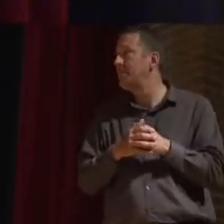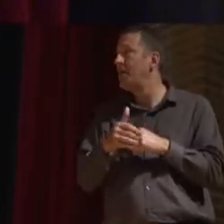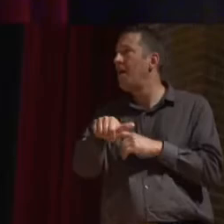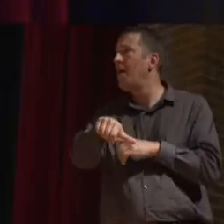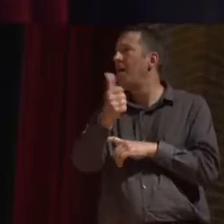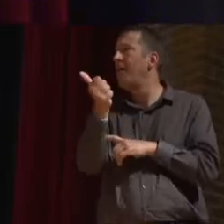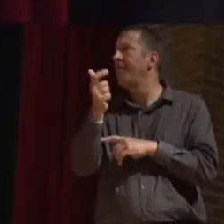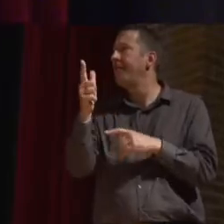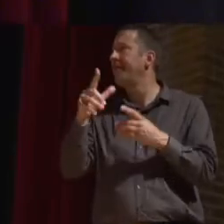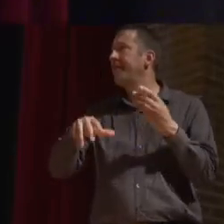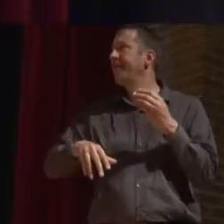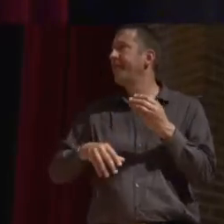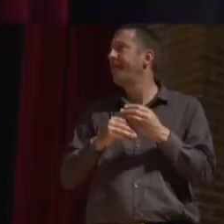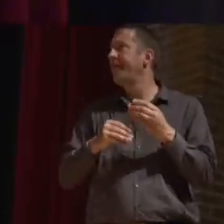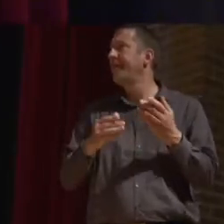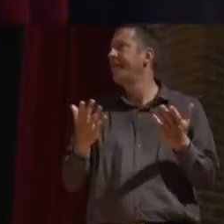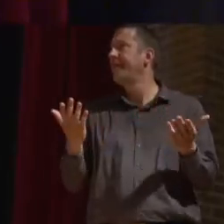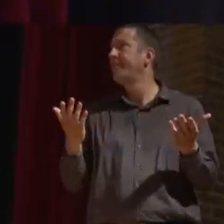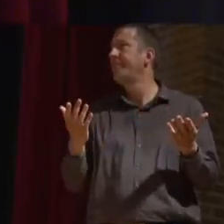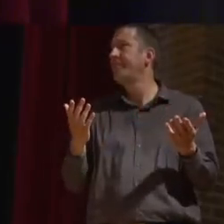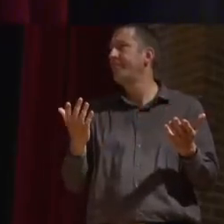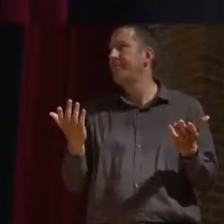Anything else?